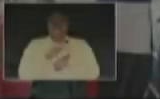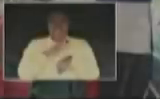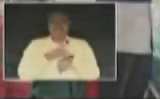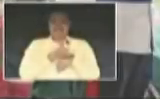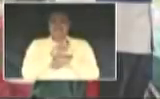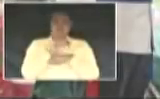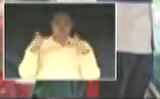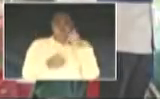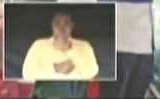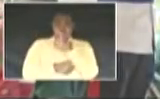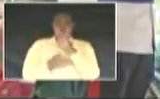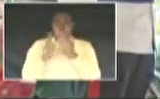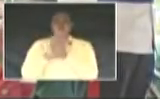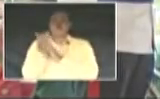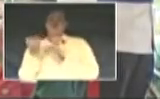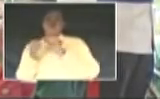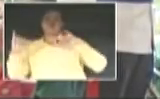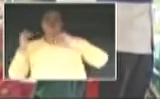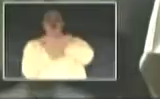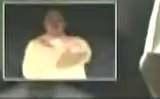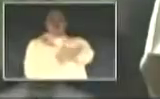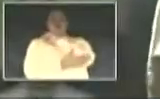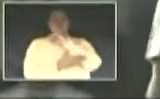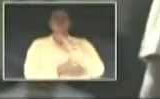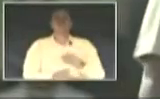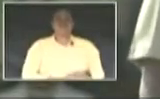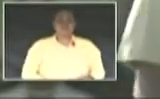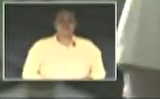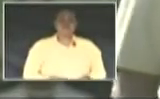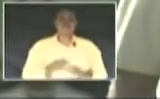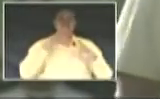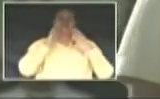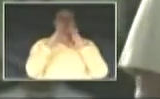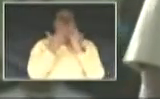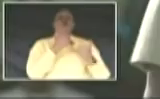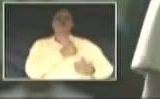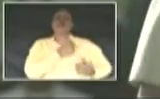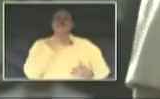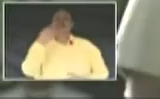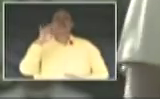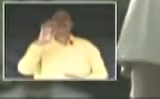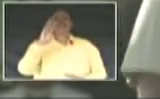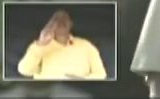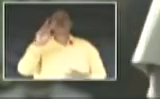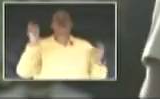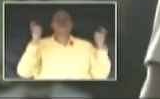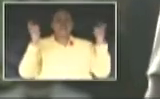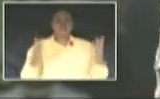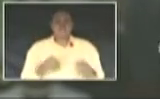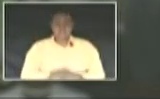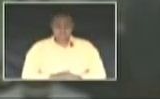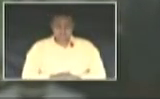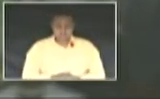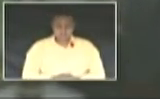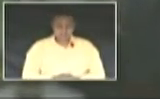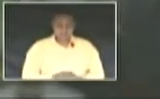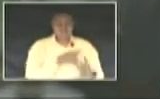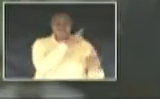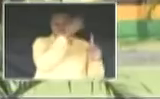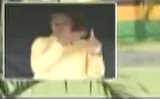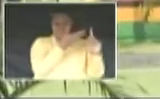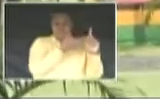Independent State and was in effect the goodwill ambassador Mr. of Donovan the 1962 Paul Anthony celebrations. Stanbury for outstanding public